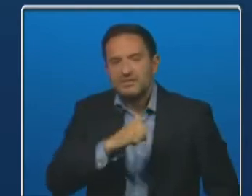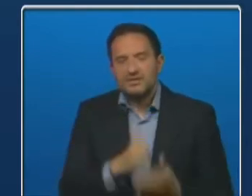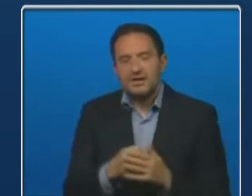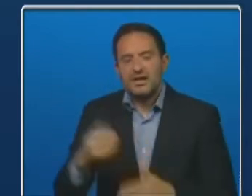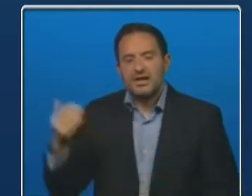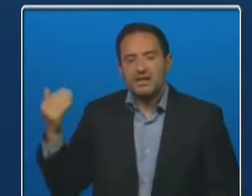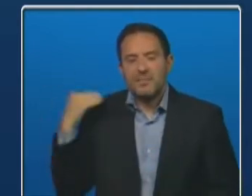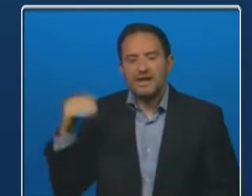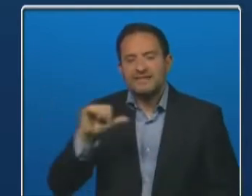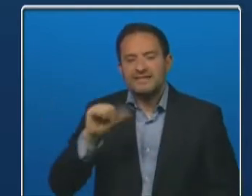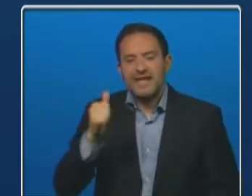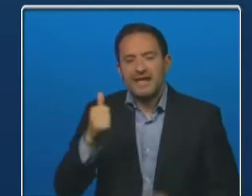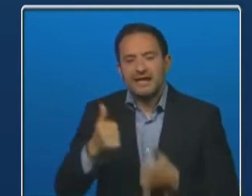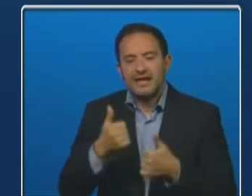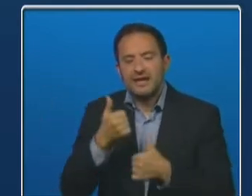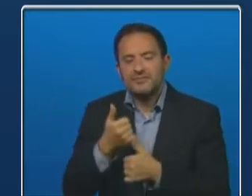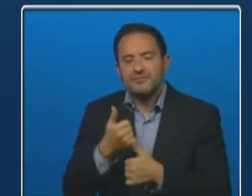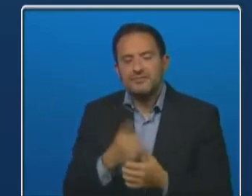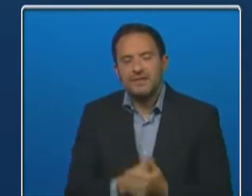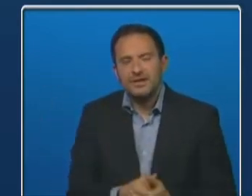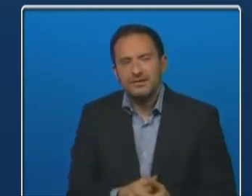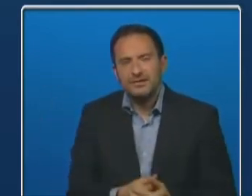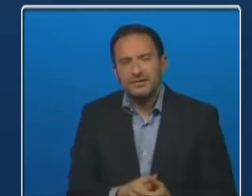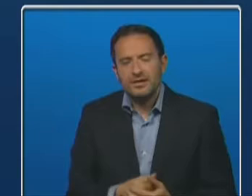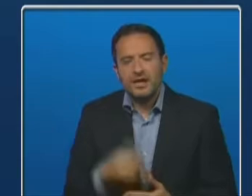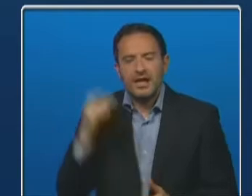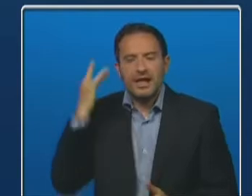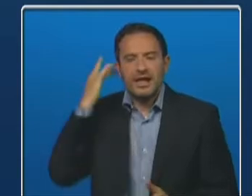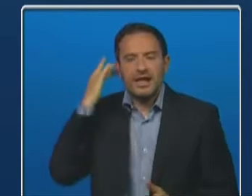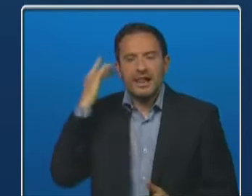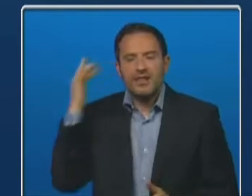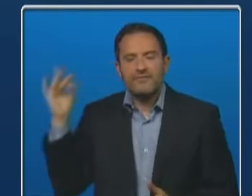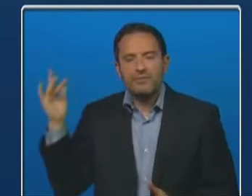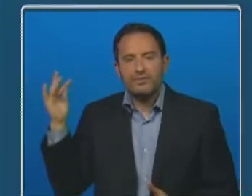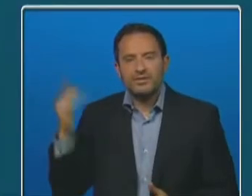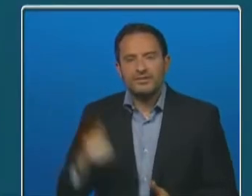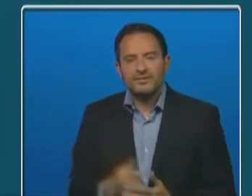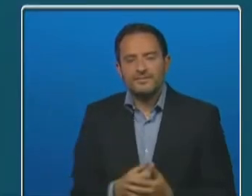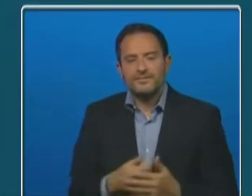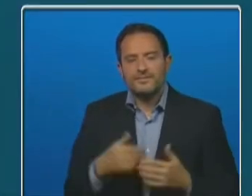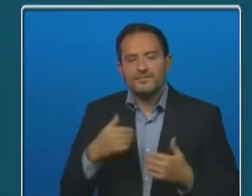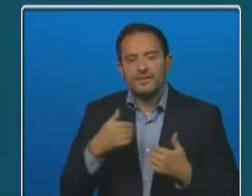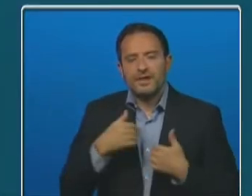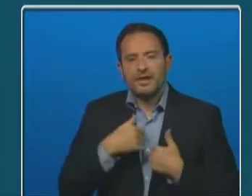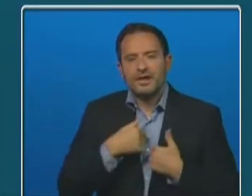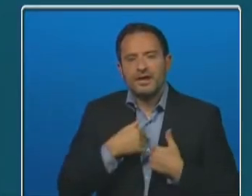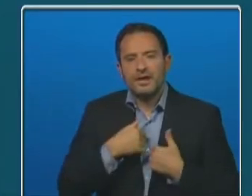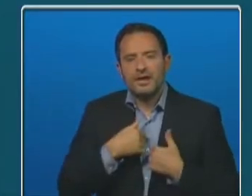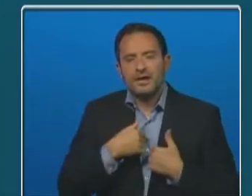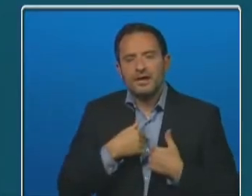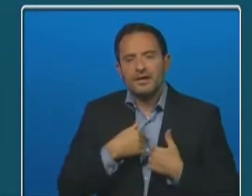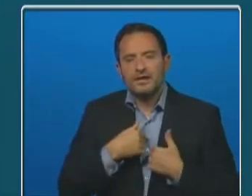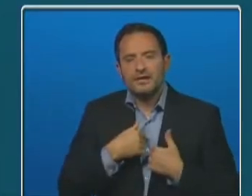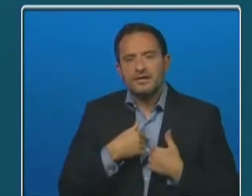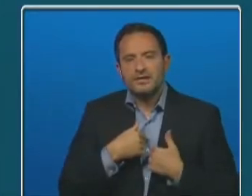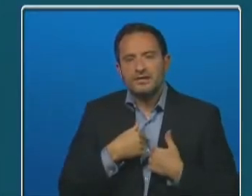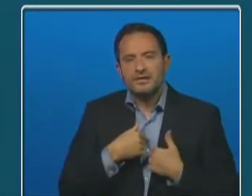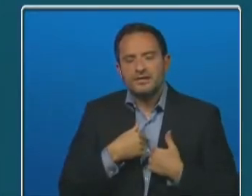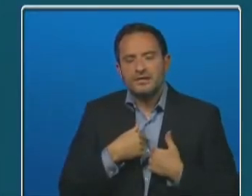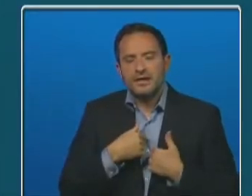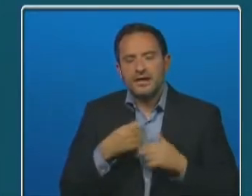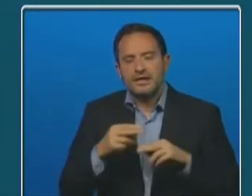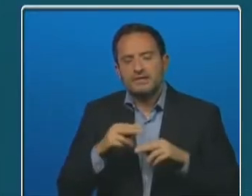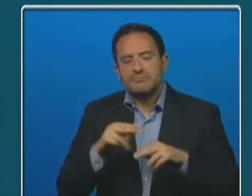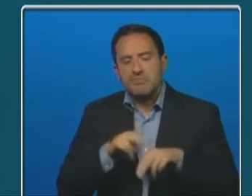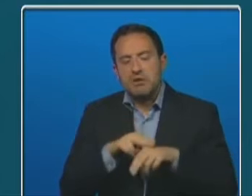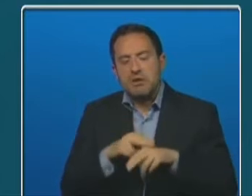the last decade that California has actually experienced natural